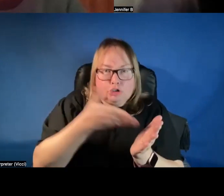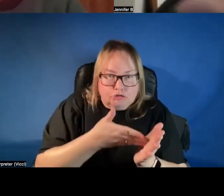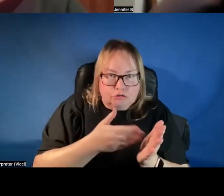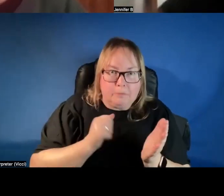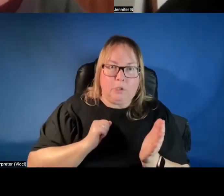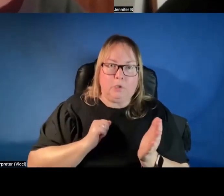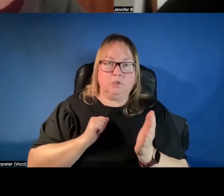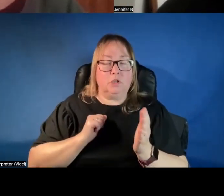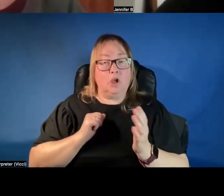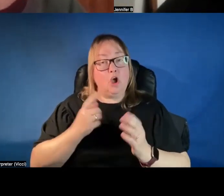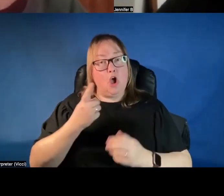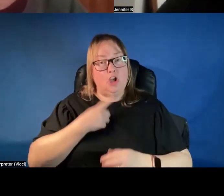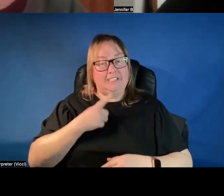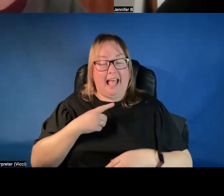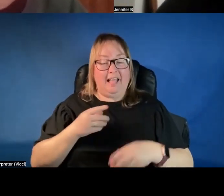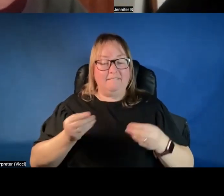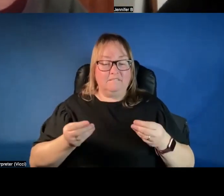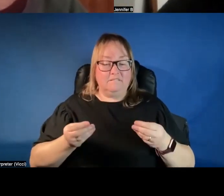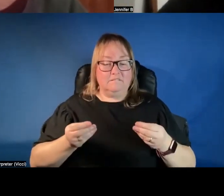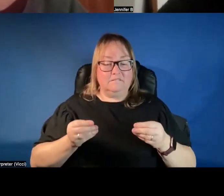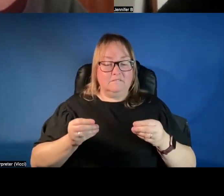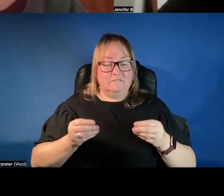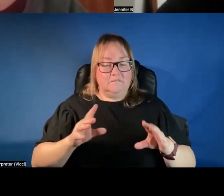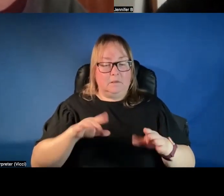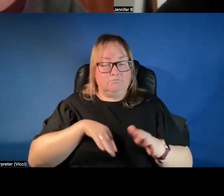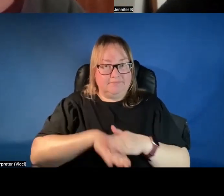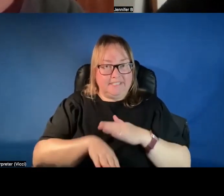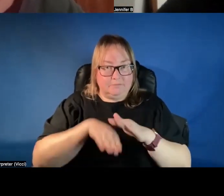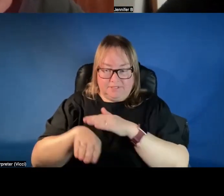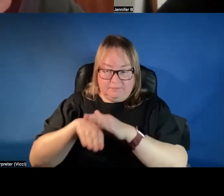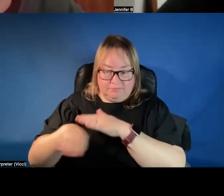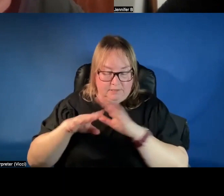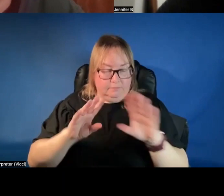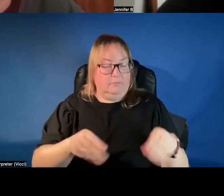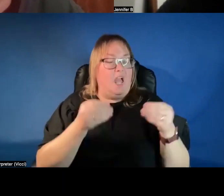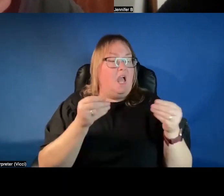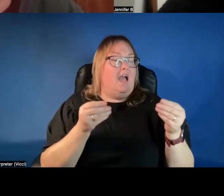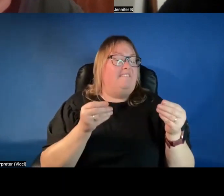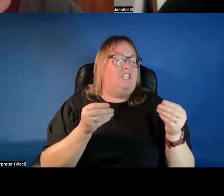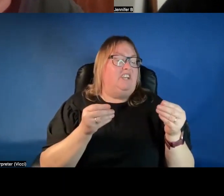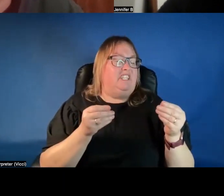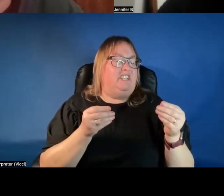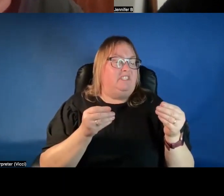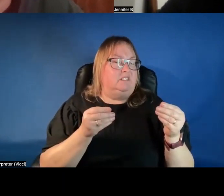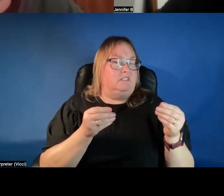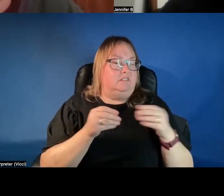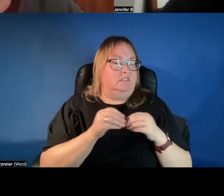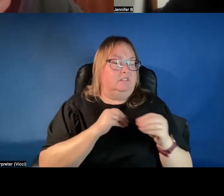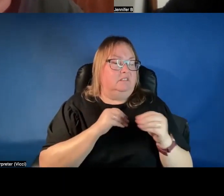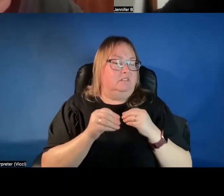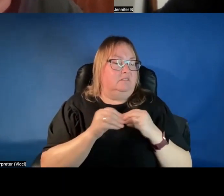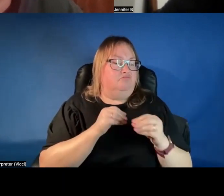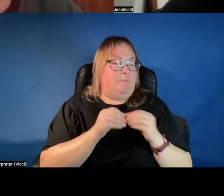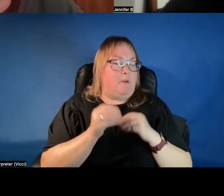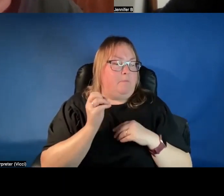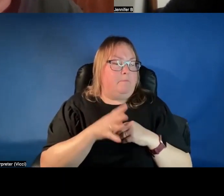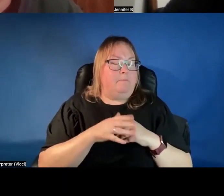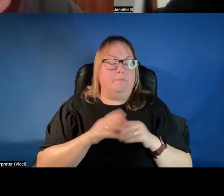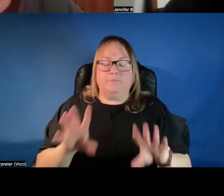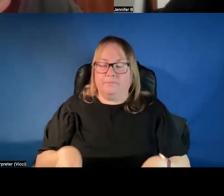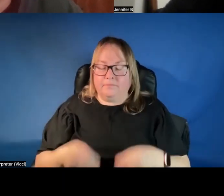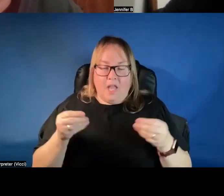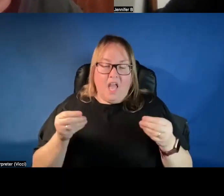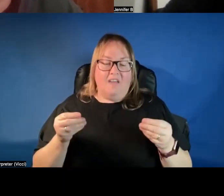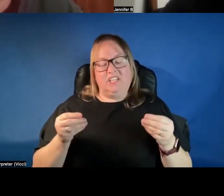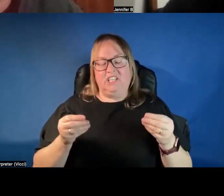out and then just tearing it up. And that kind of collaging effect of something that is very inherently Crip and